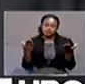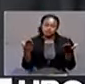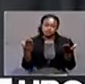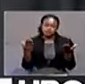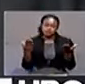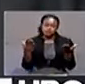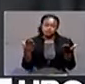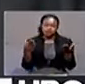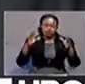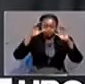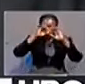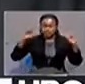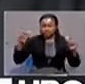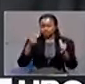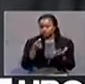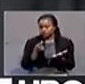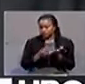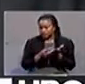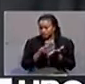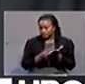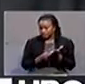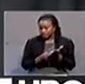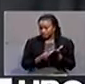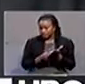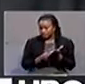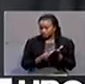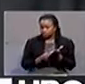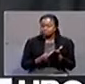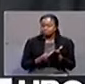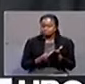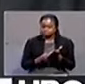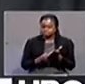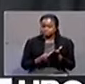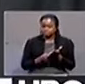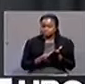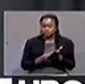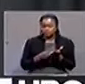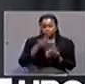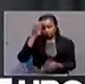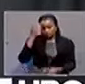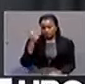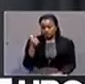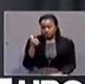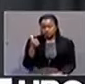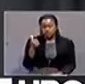of the Republic of Uganda for according